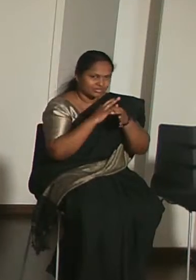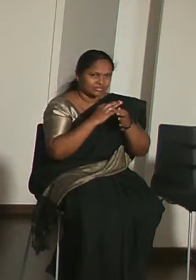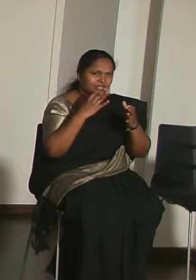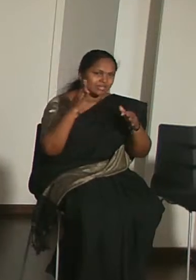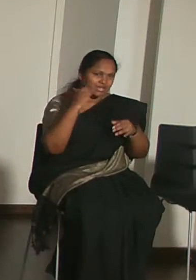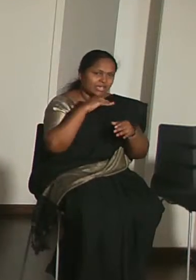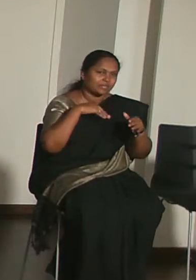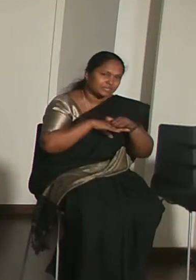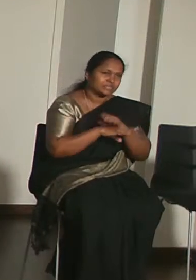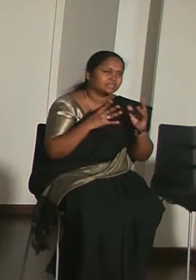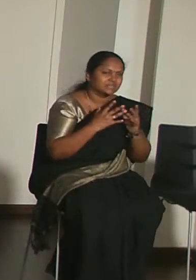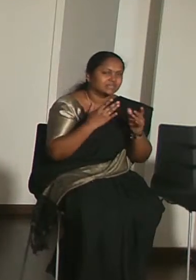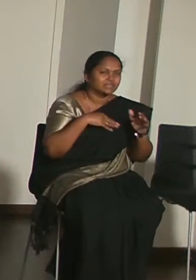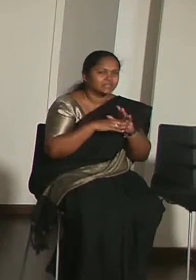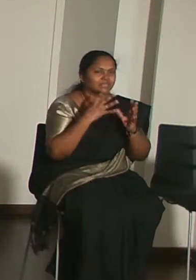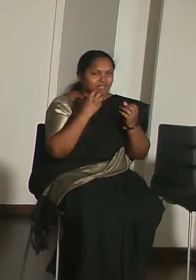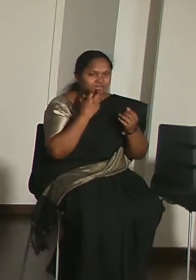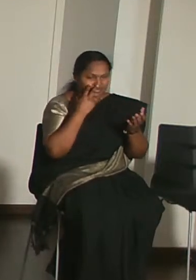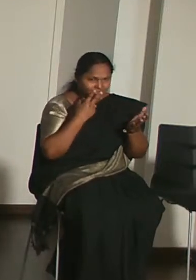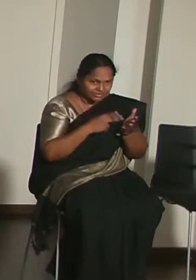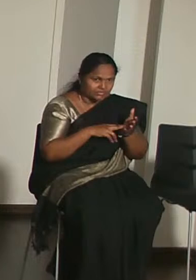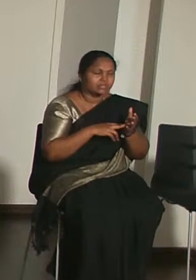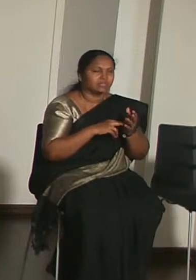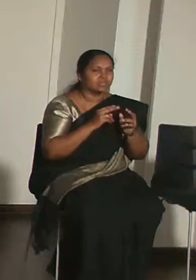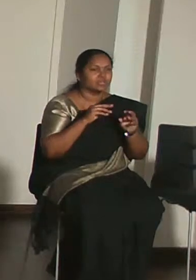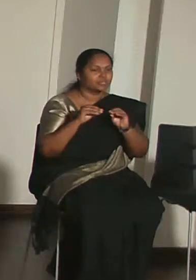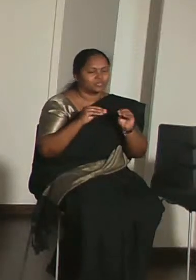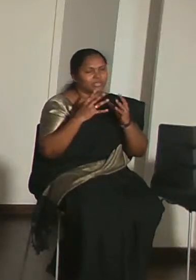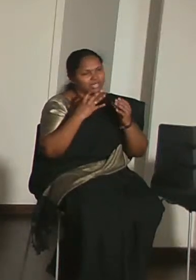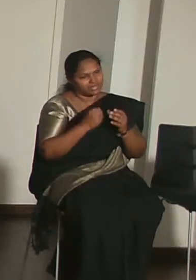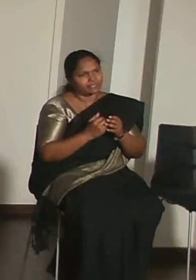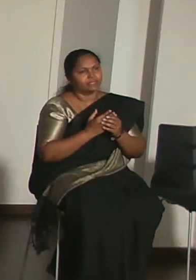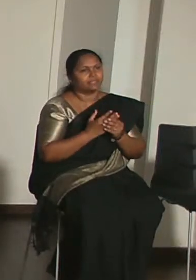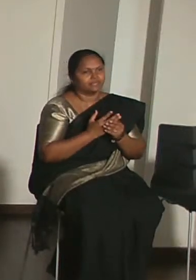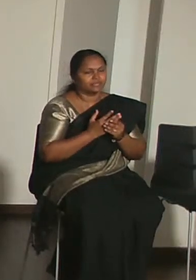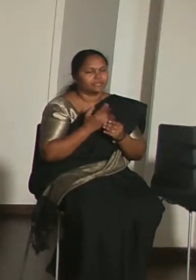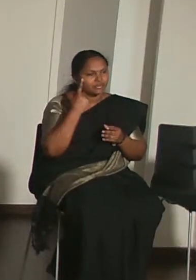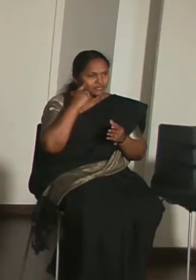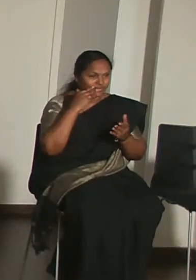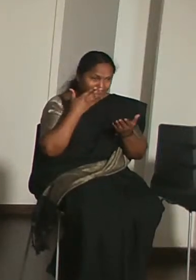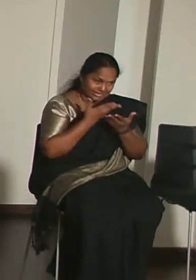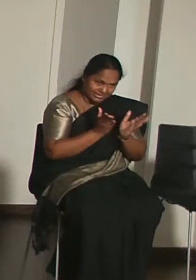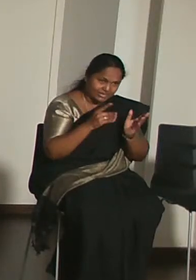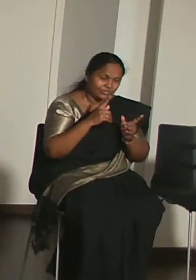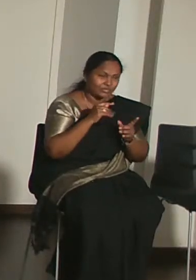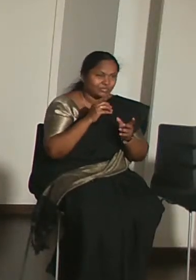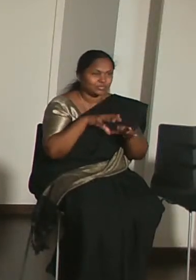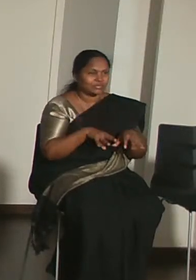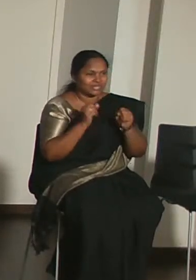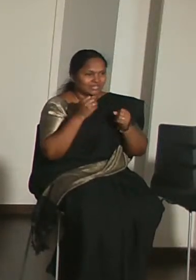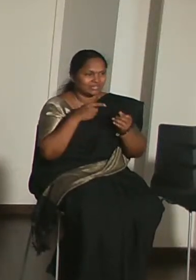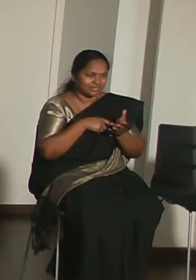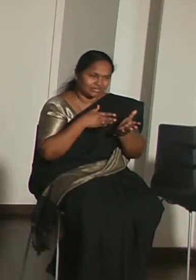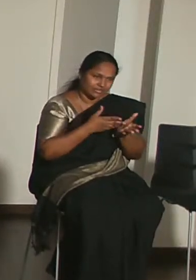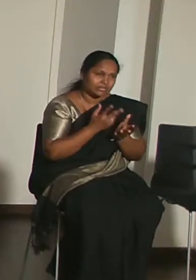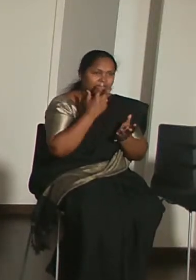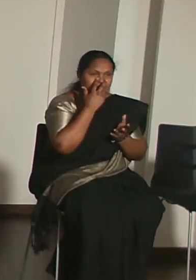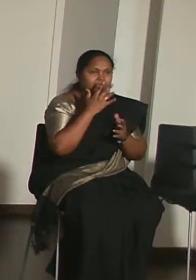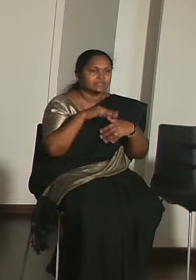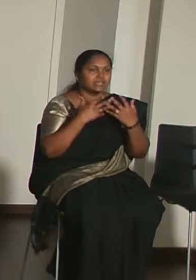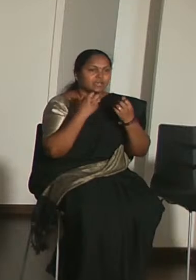in, it's also in a way where we're looking for these moments for them to take away. And it may seem